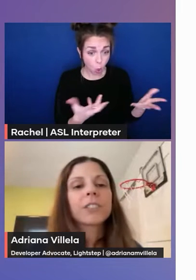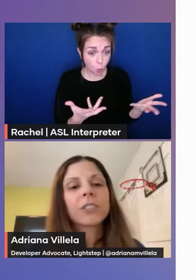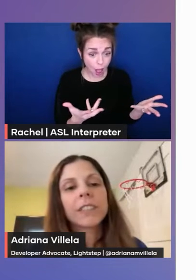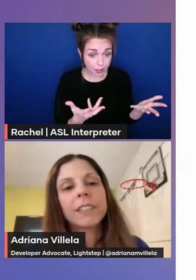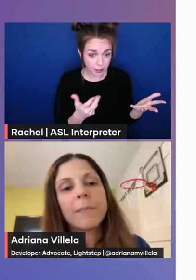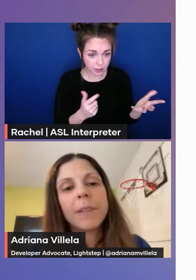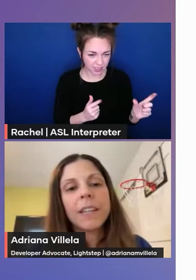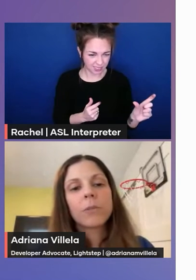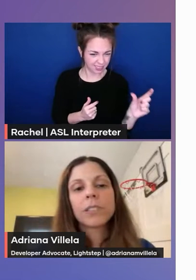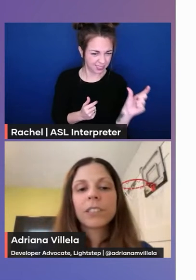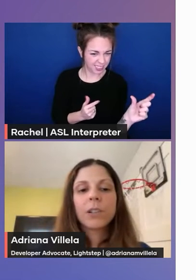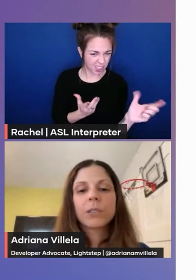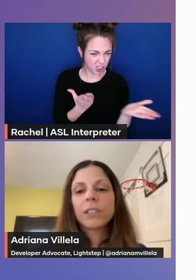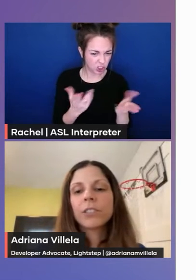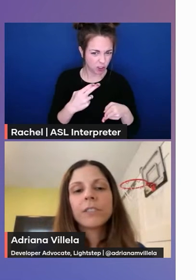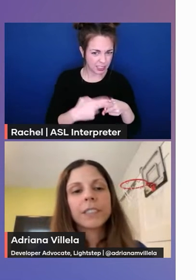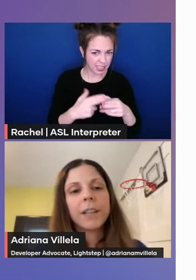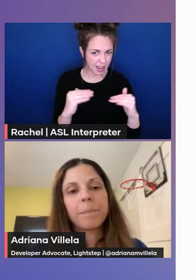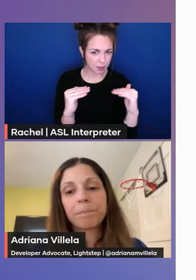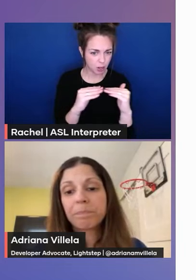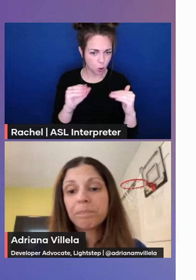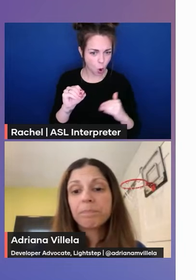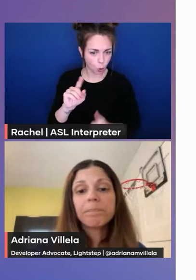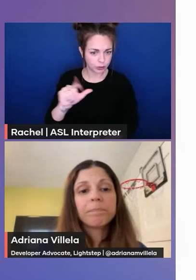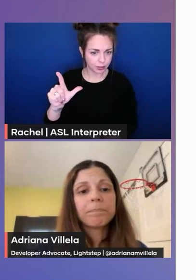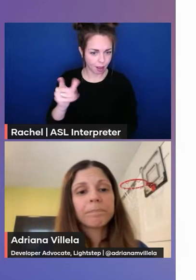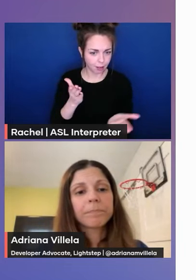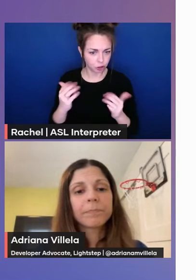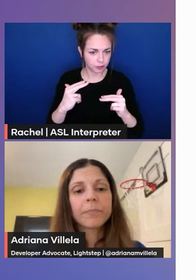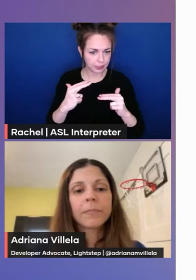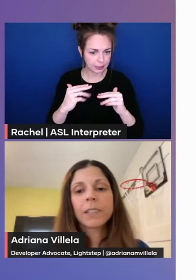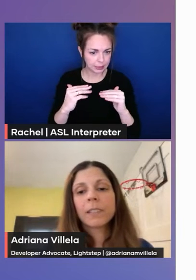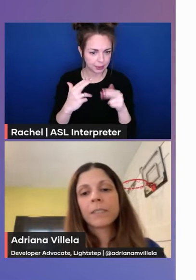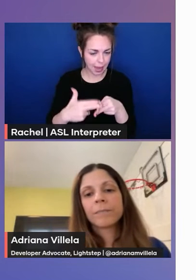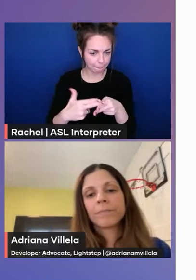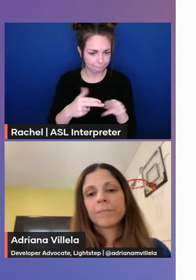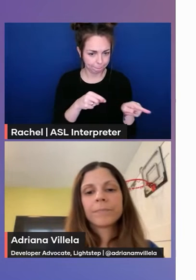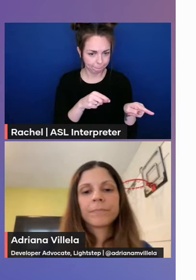is this service name equals OTEL service name